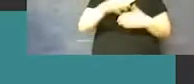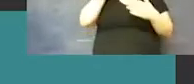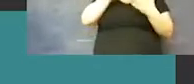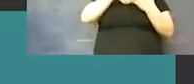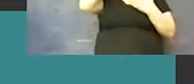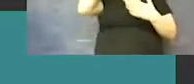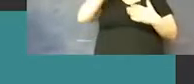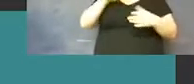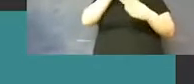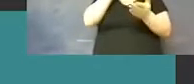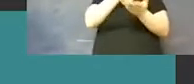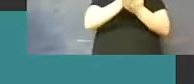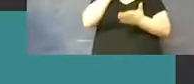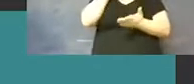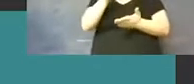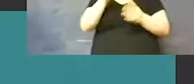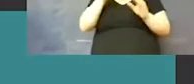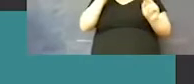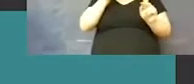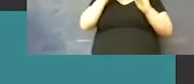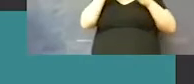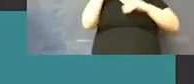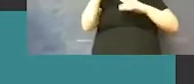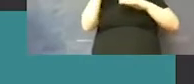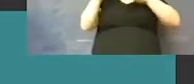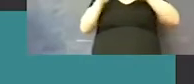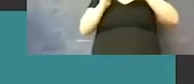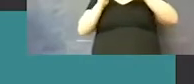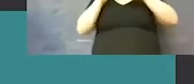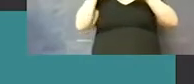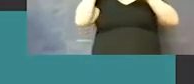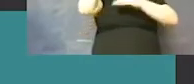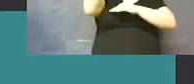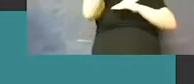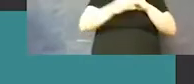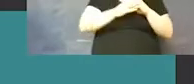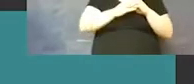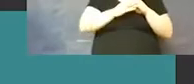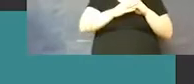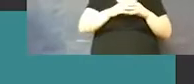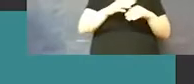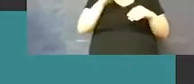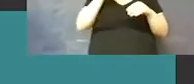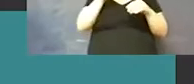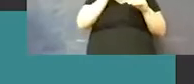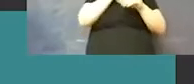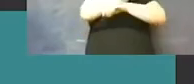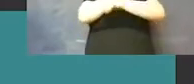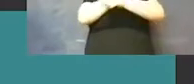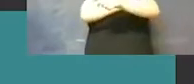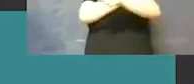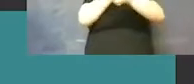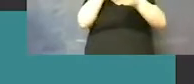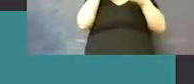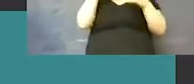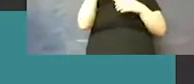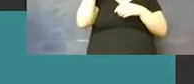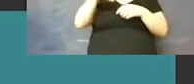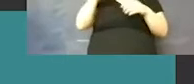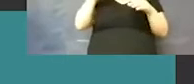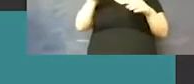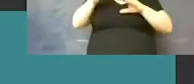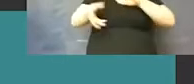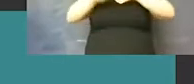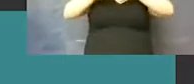are approved for individuals that are 16 and over. The drug companies that are developing these vaccines have to go through additional trials to make sure the